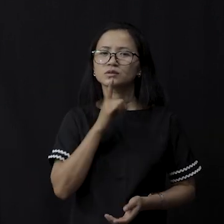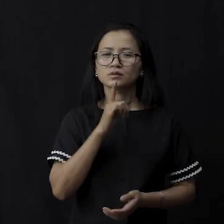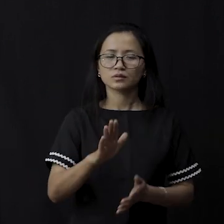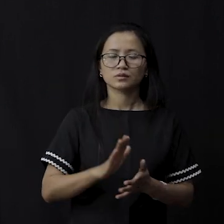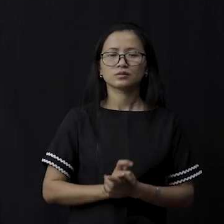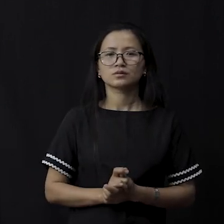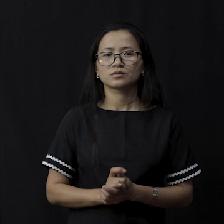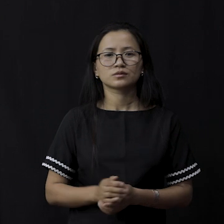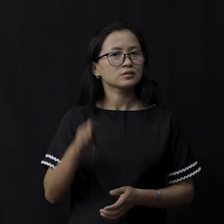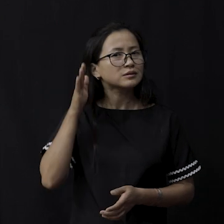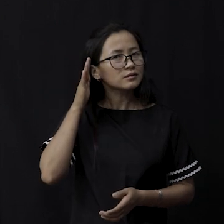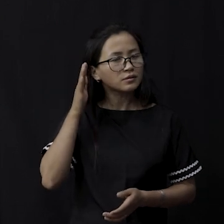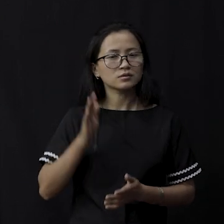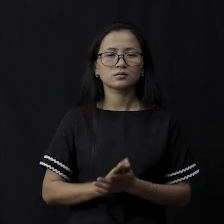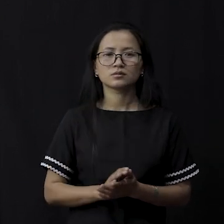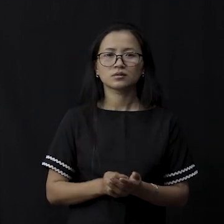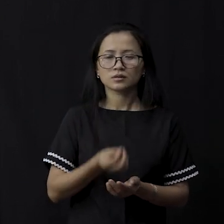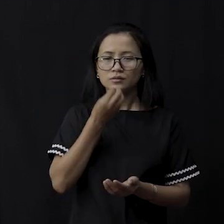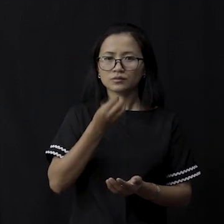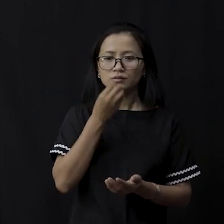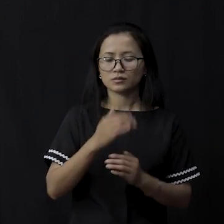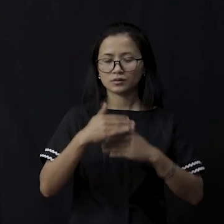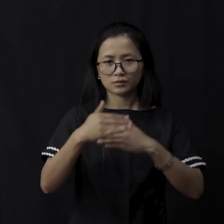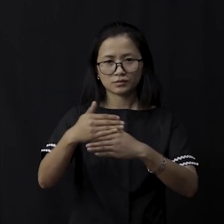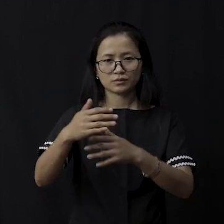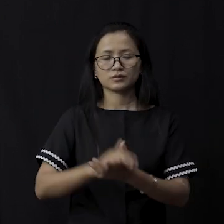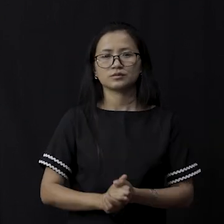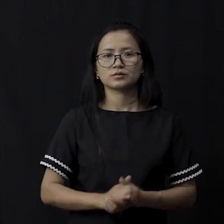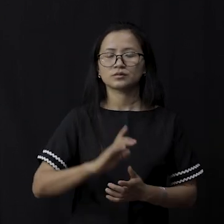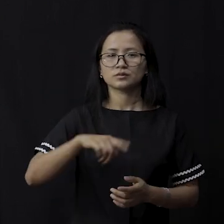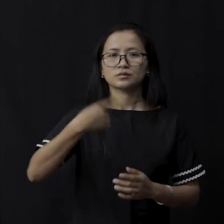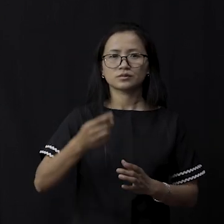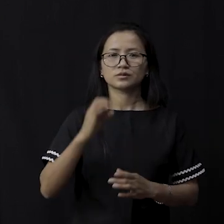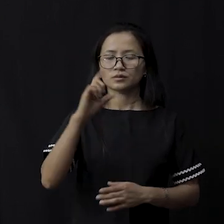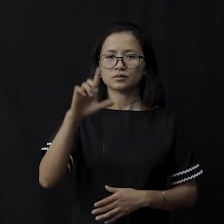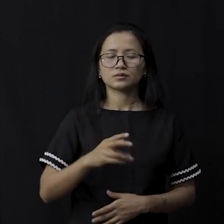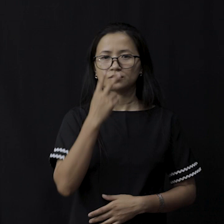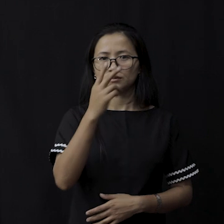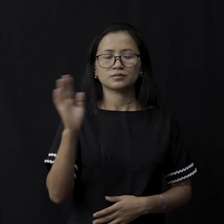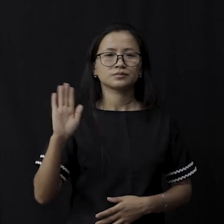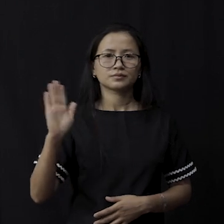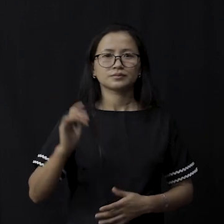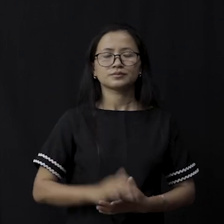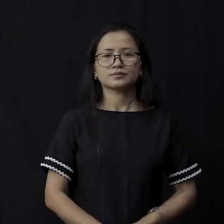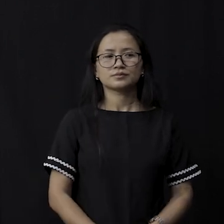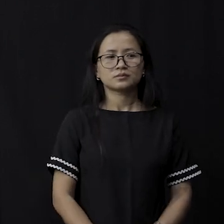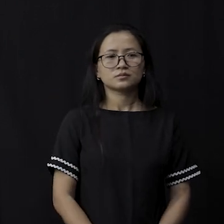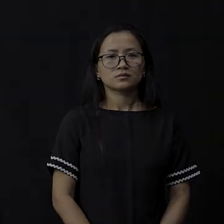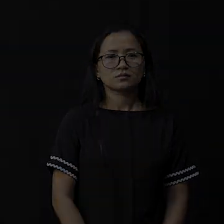sure you have listened carefully and eat your food accordingly. And until the next class, see you. Bye-bye.